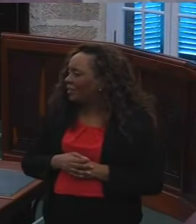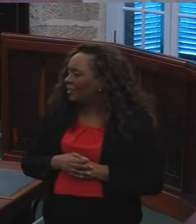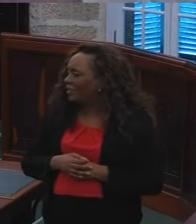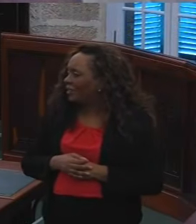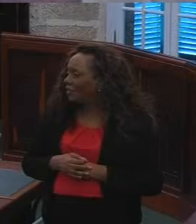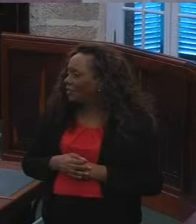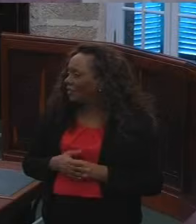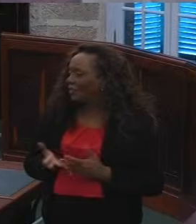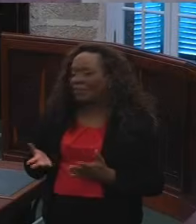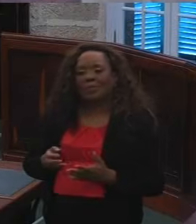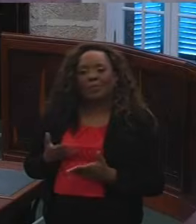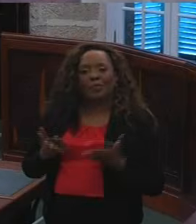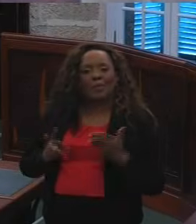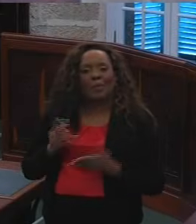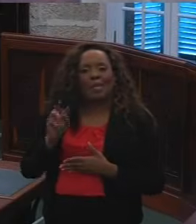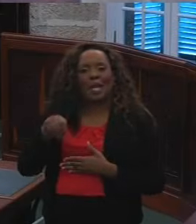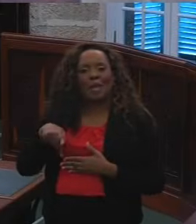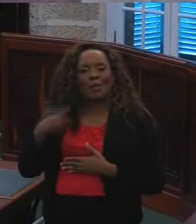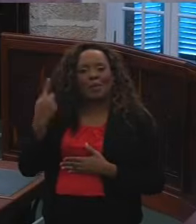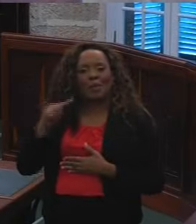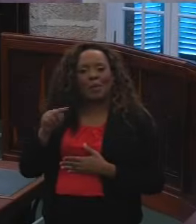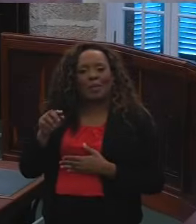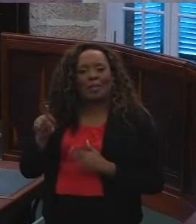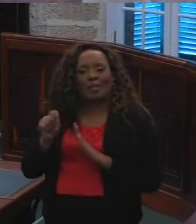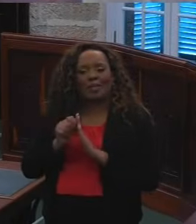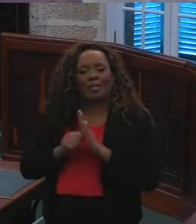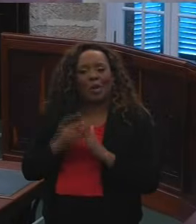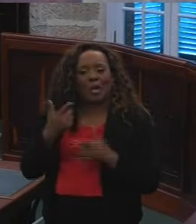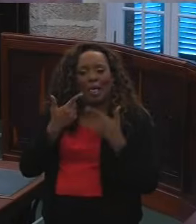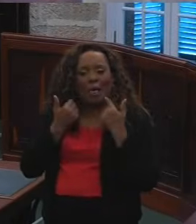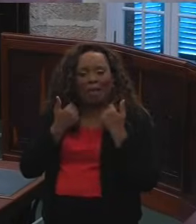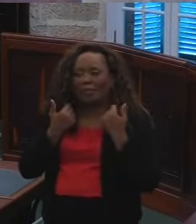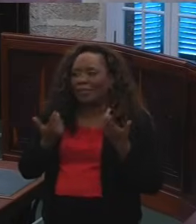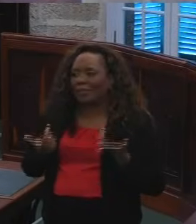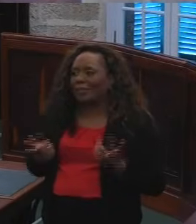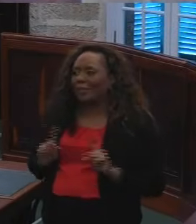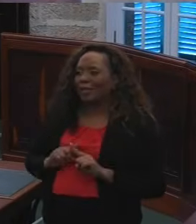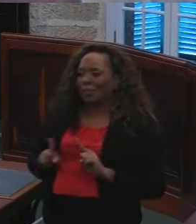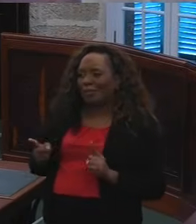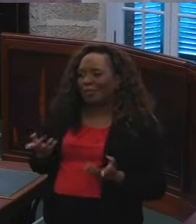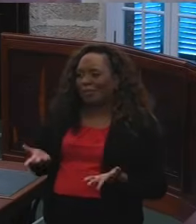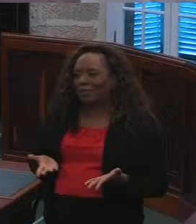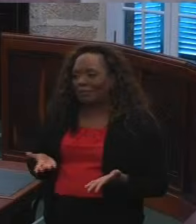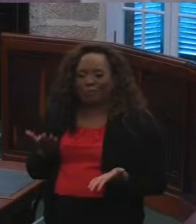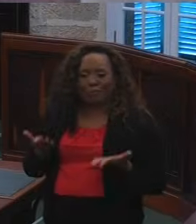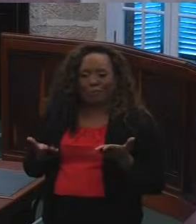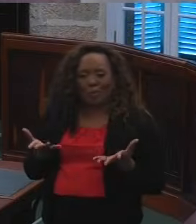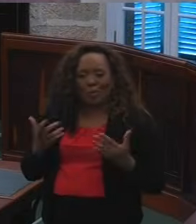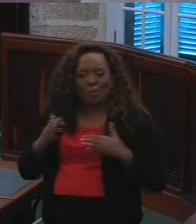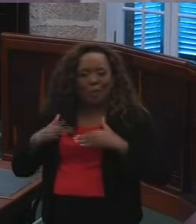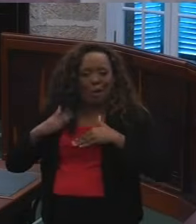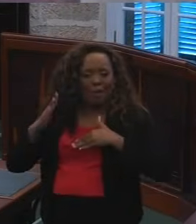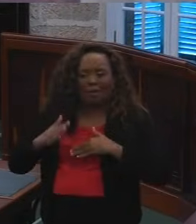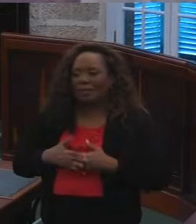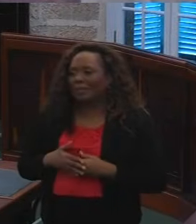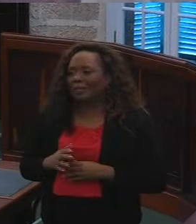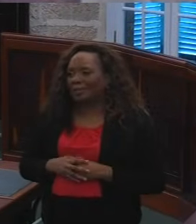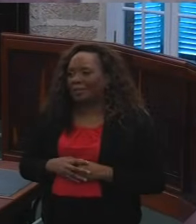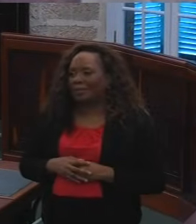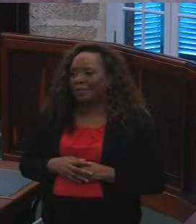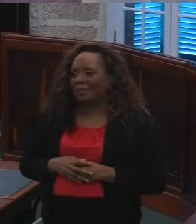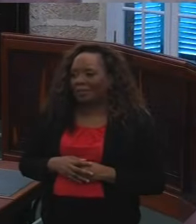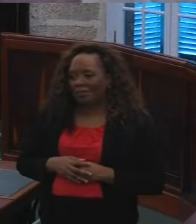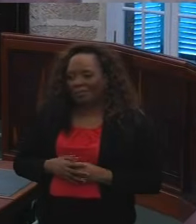as long as it would take to born a baby. Although we are born babies earlier than that nowadays. But 9 months